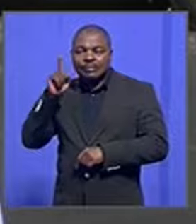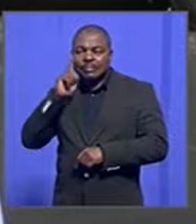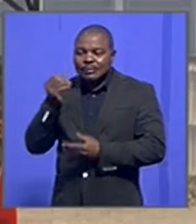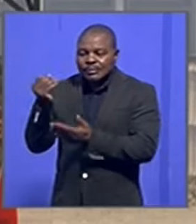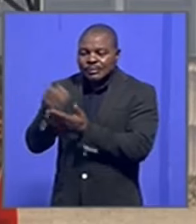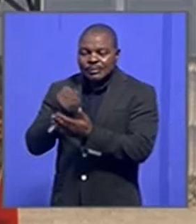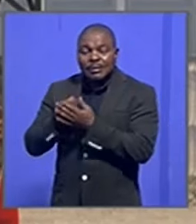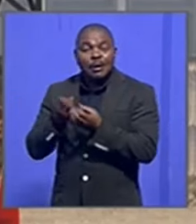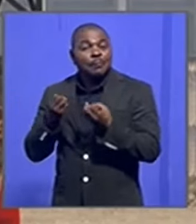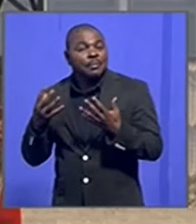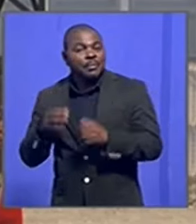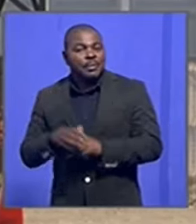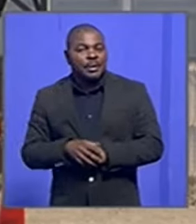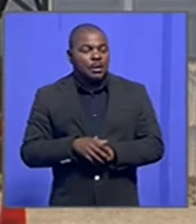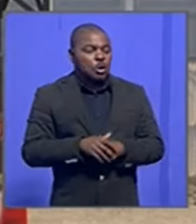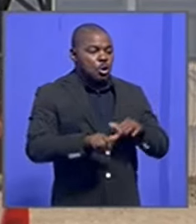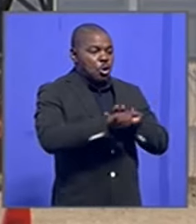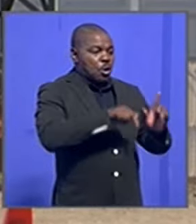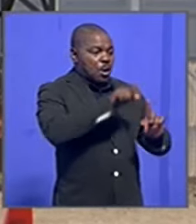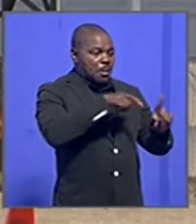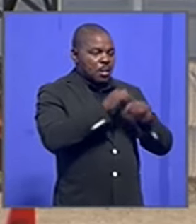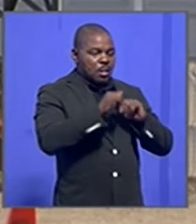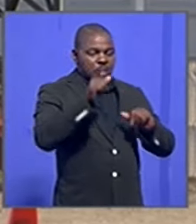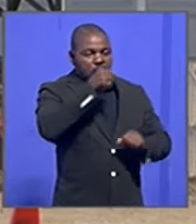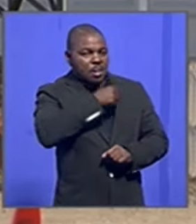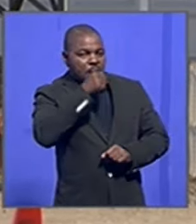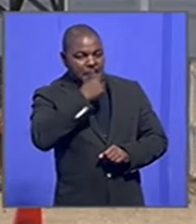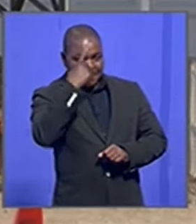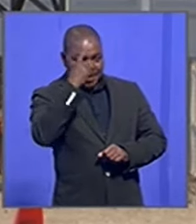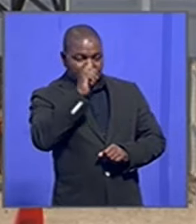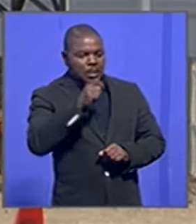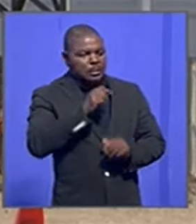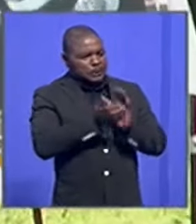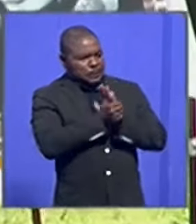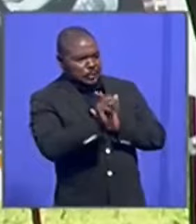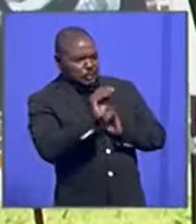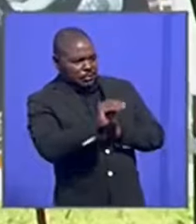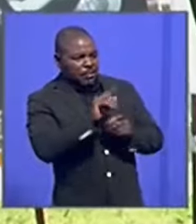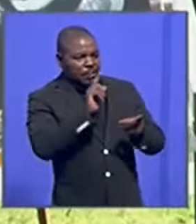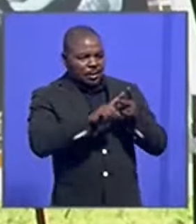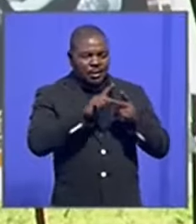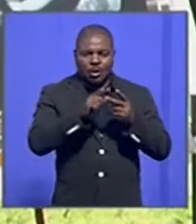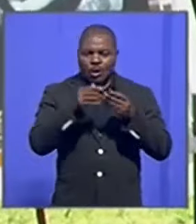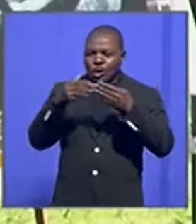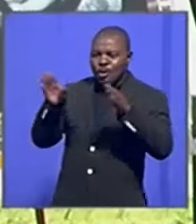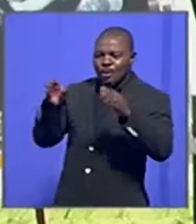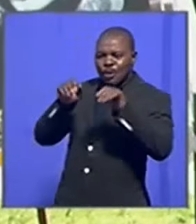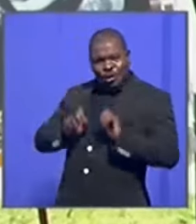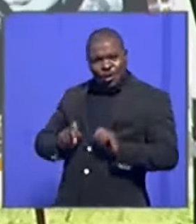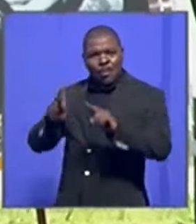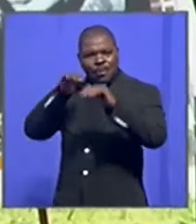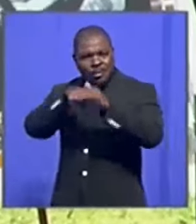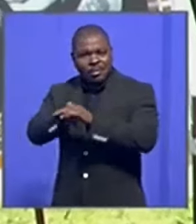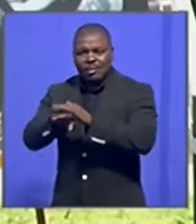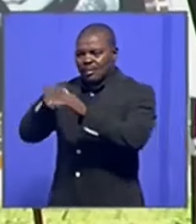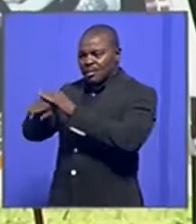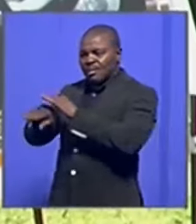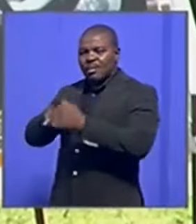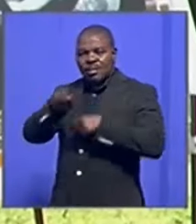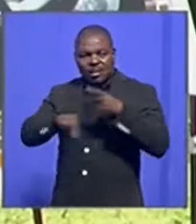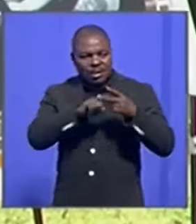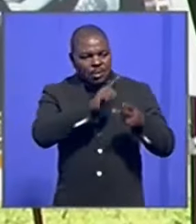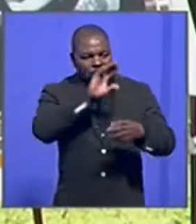tsa bone. Moopedi mongwe selegae a re o ne a dumela gore bokgoni bo tla bulela bataki dikgoro le go ba dira gore ba nne le karolo